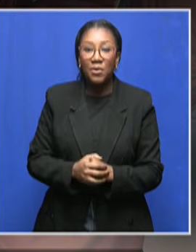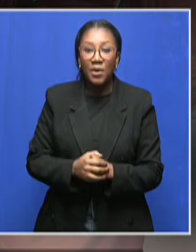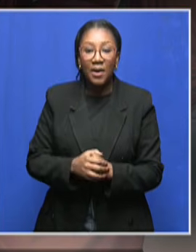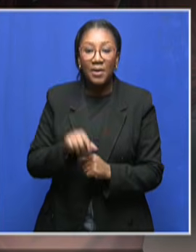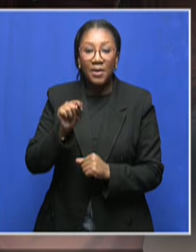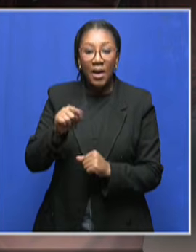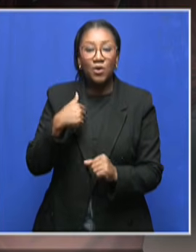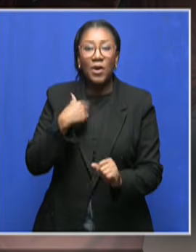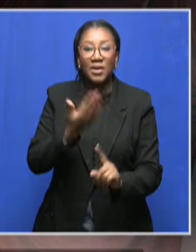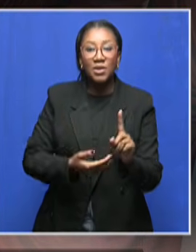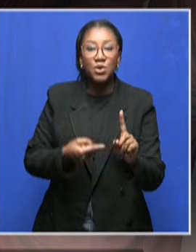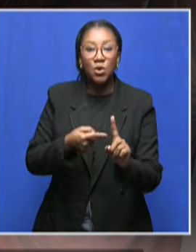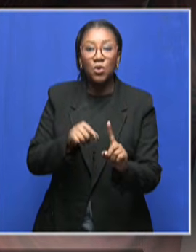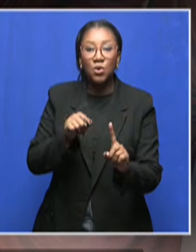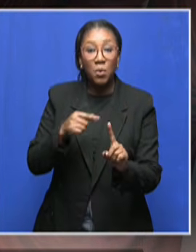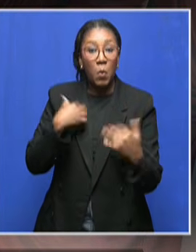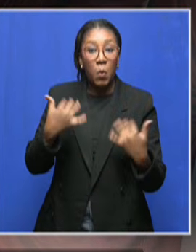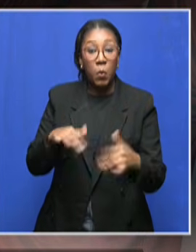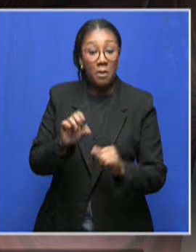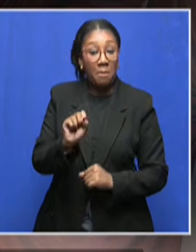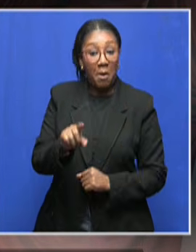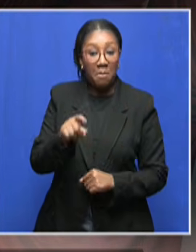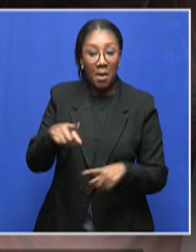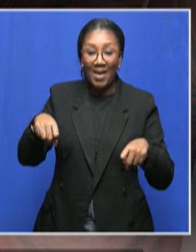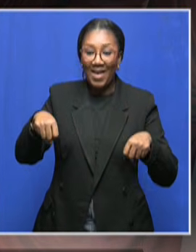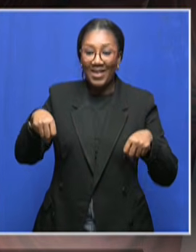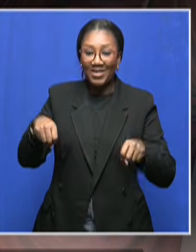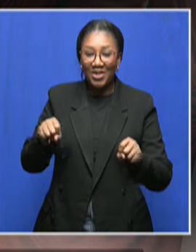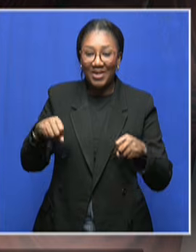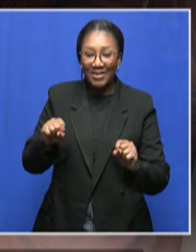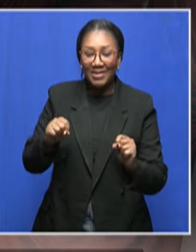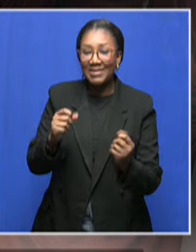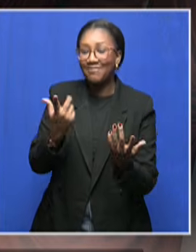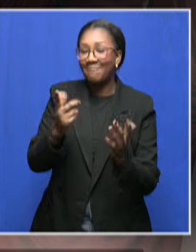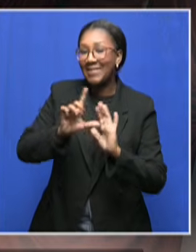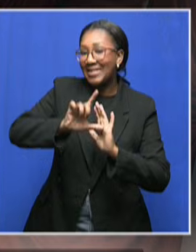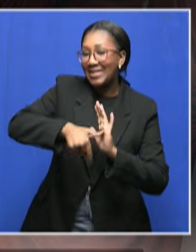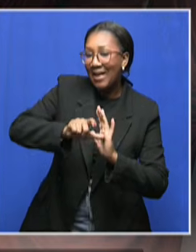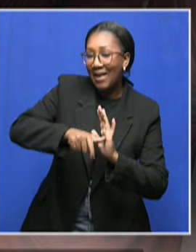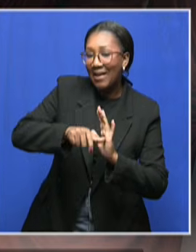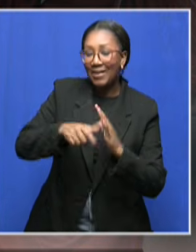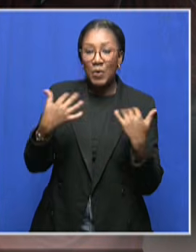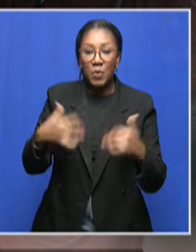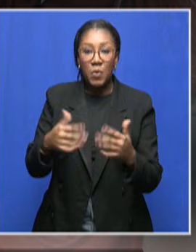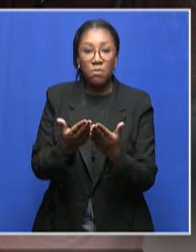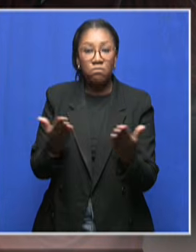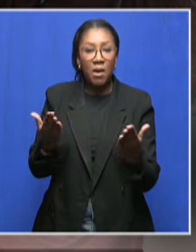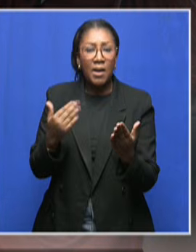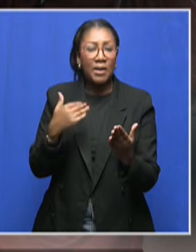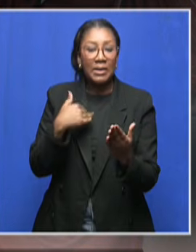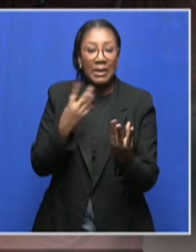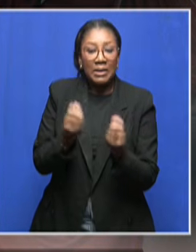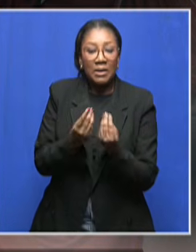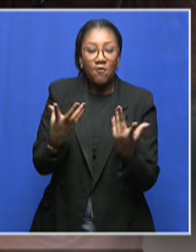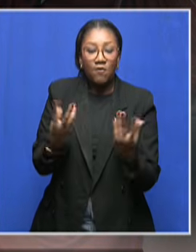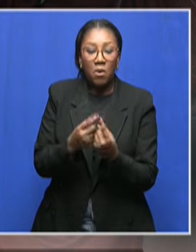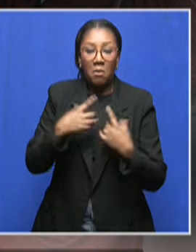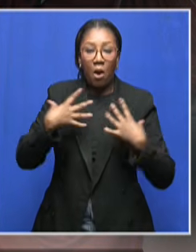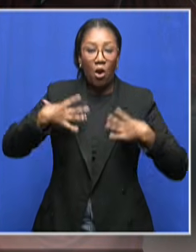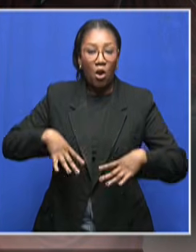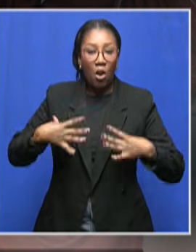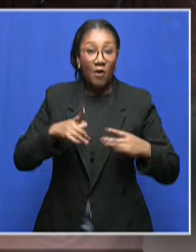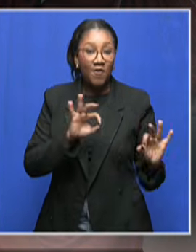that often feel inevitable. So with this collection, she is at the intersection of a minimalist who proves that if fashion dresses us,